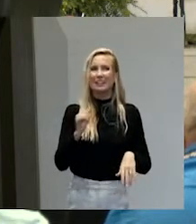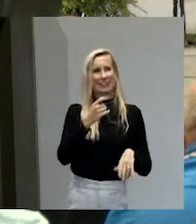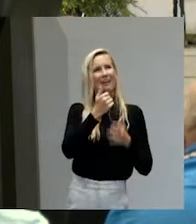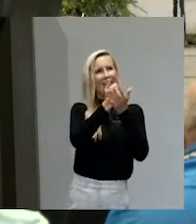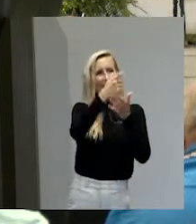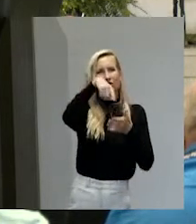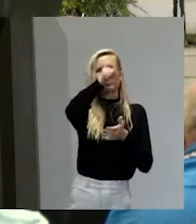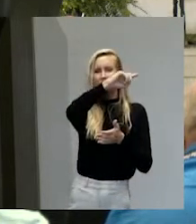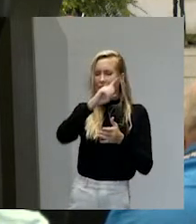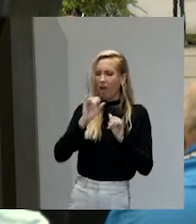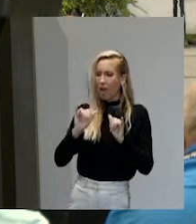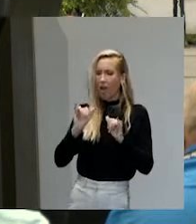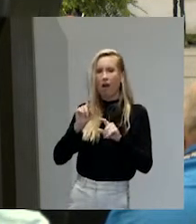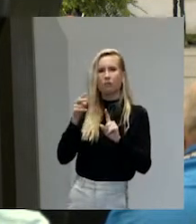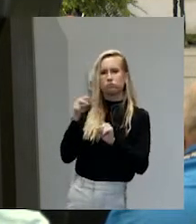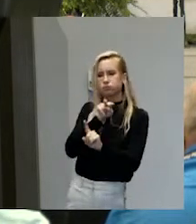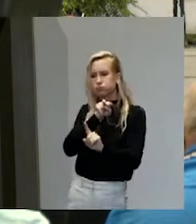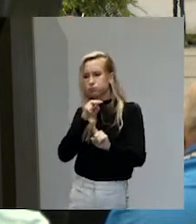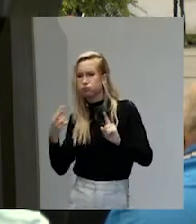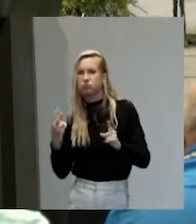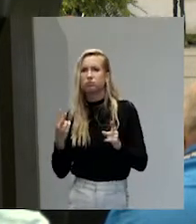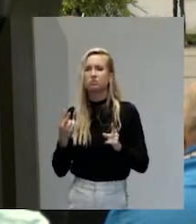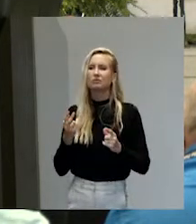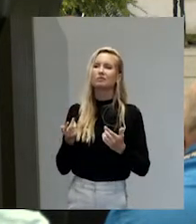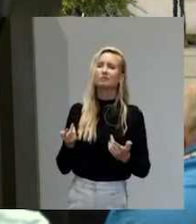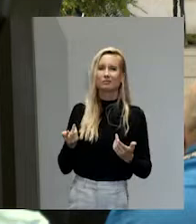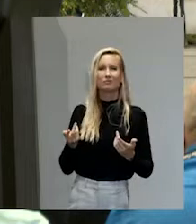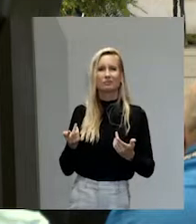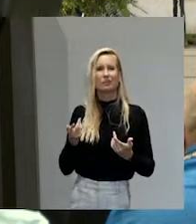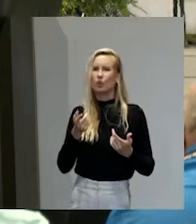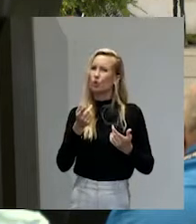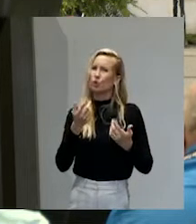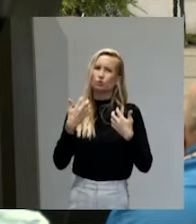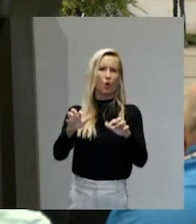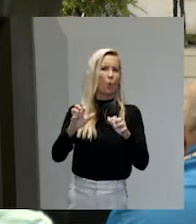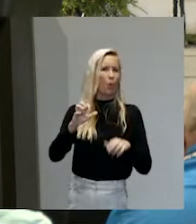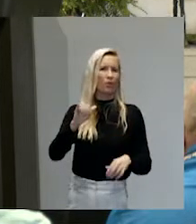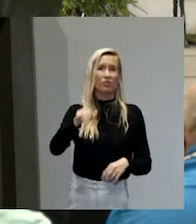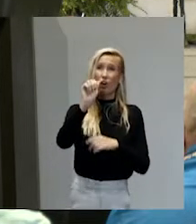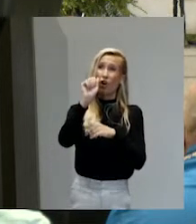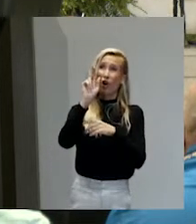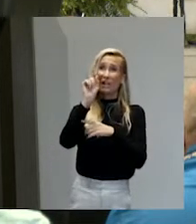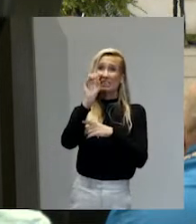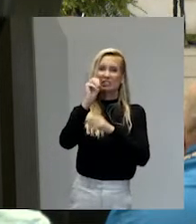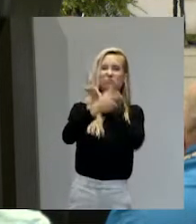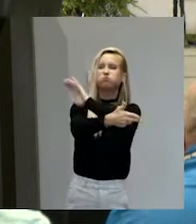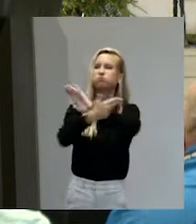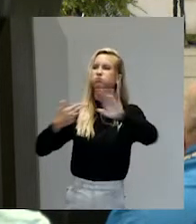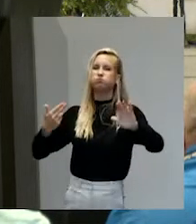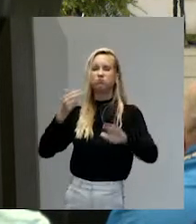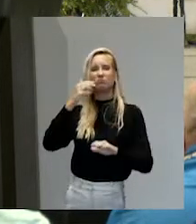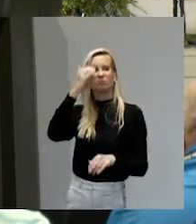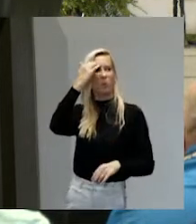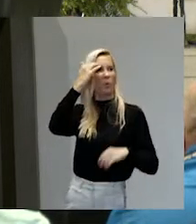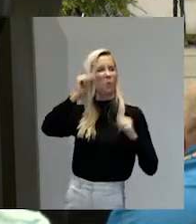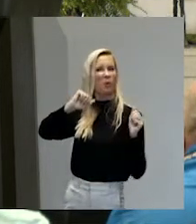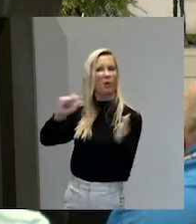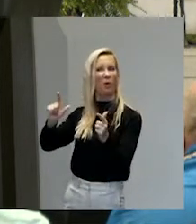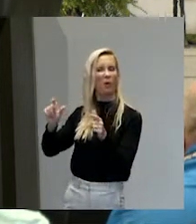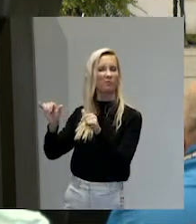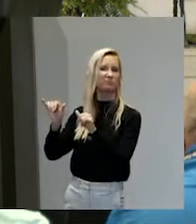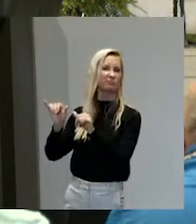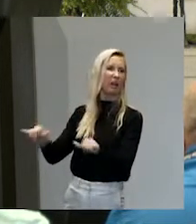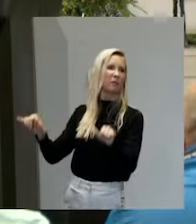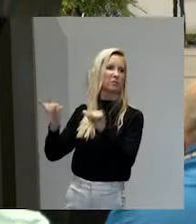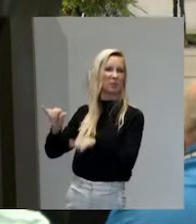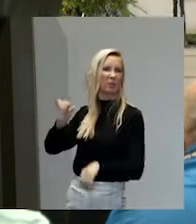is and what their needs are. And I think a strength of this show, and hopefully for any future shows or movies or books that come